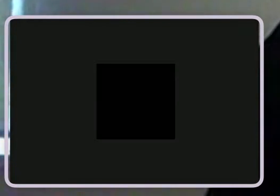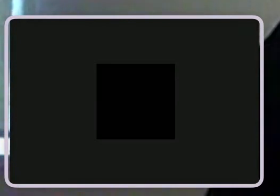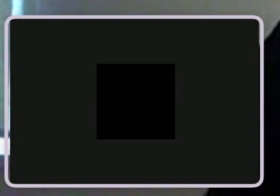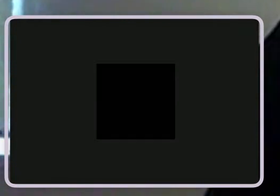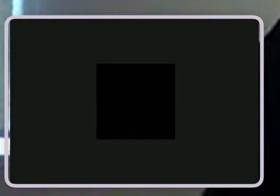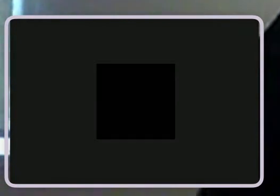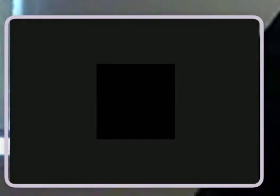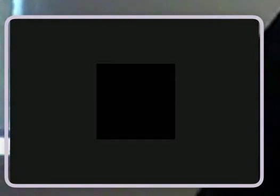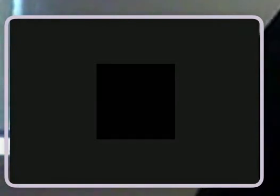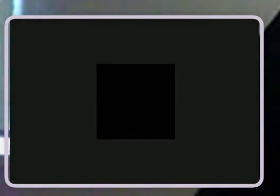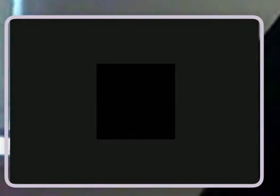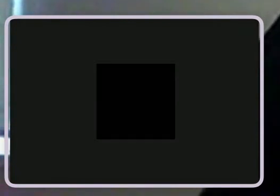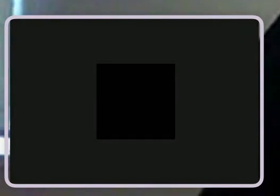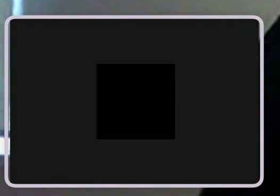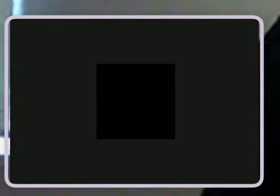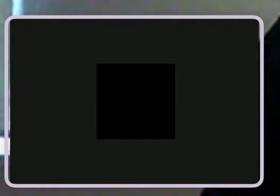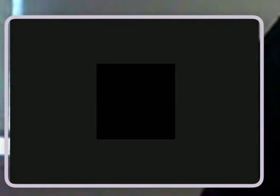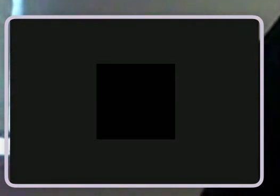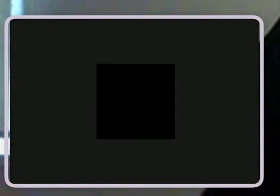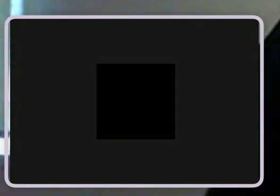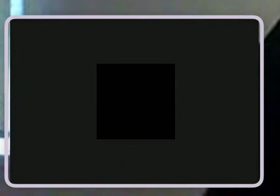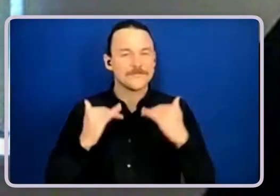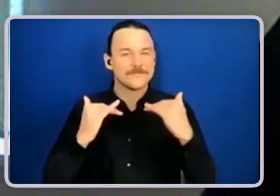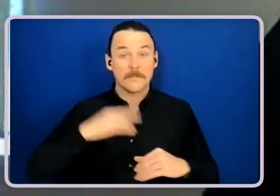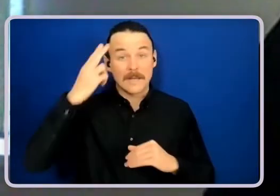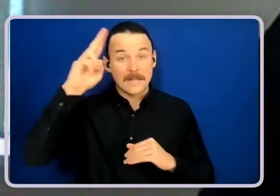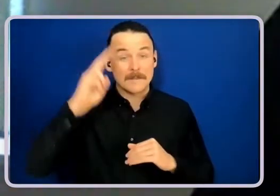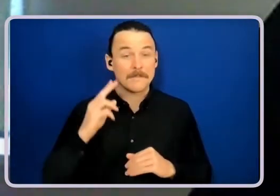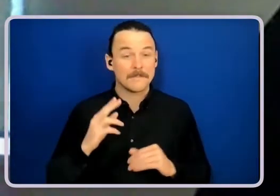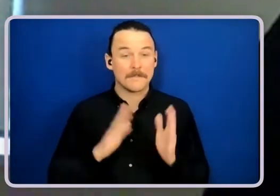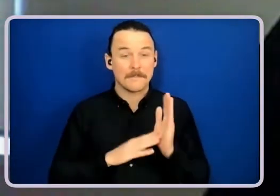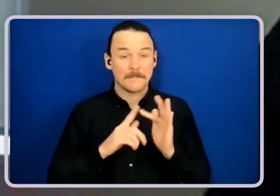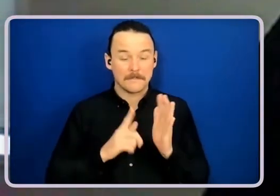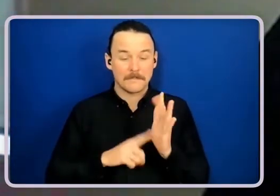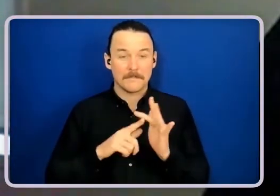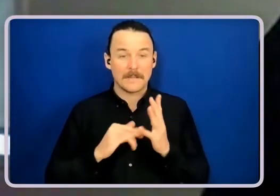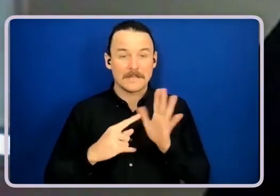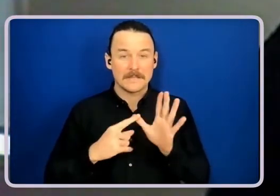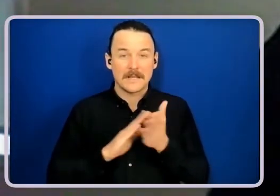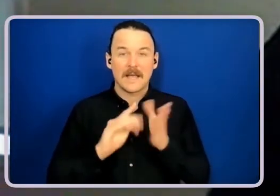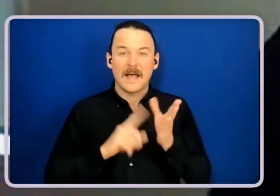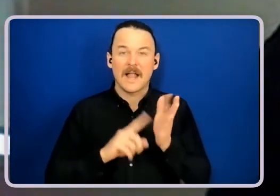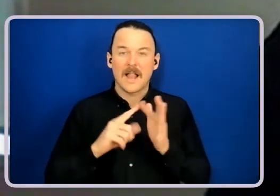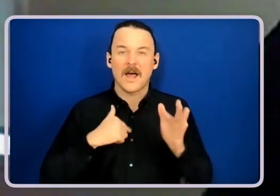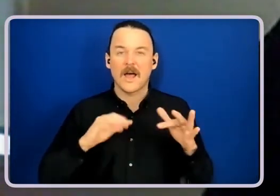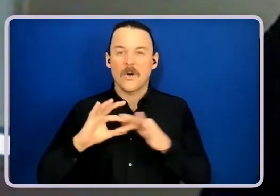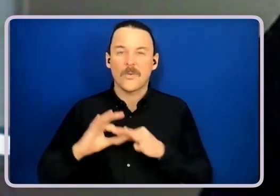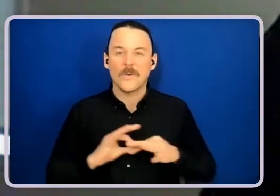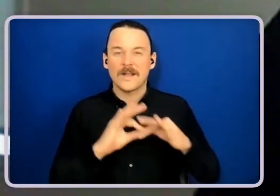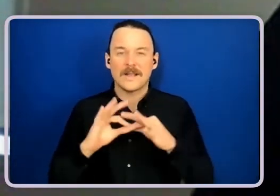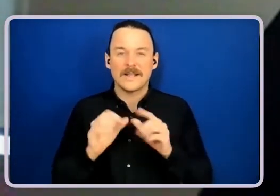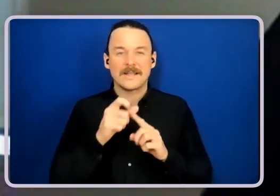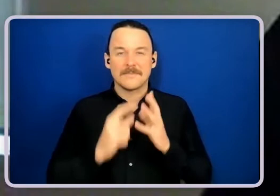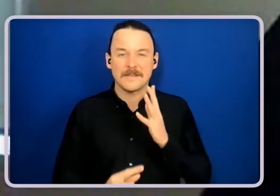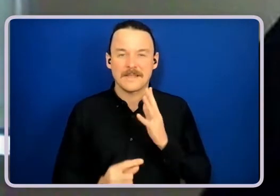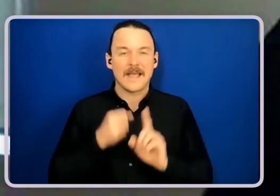Forum. My name is Melissa Hayo, and I'm the coordinator of the Disability Advocacy Resource Unit.